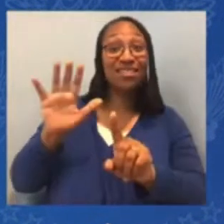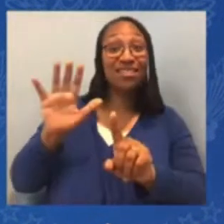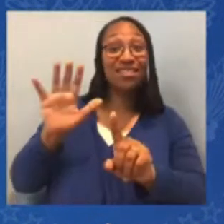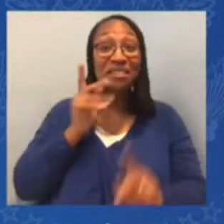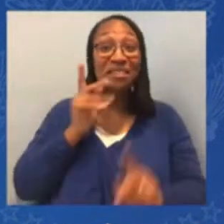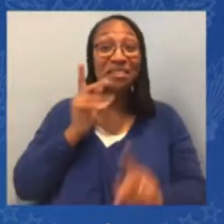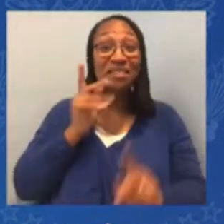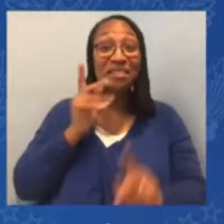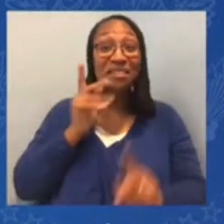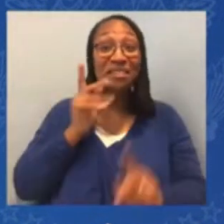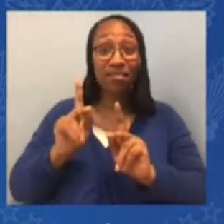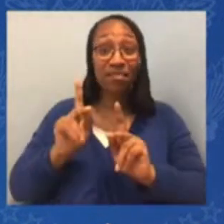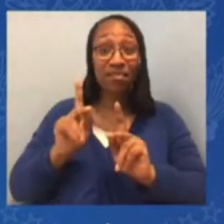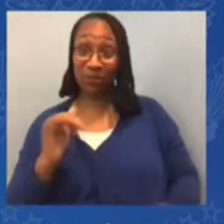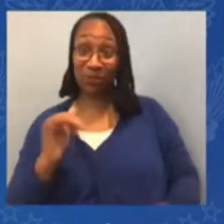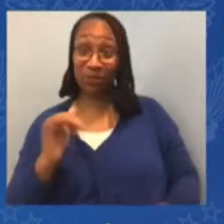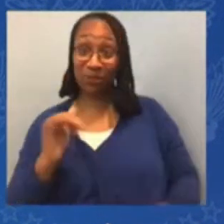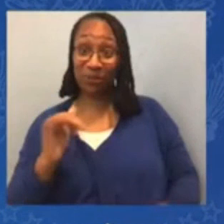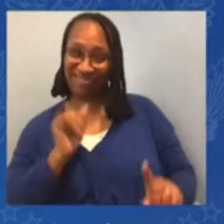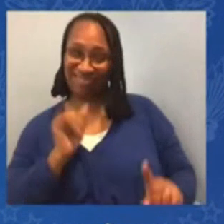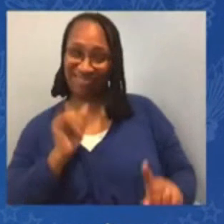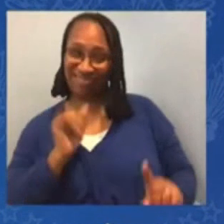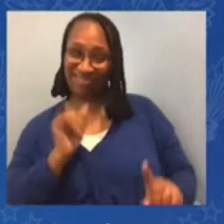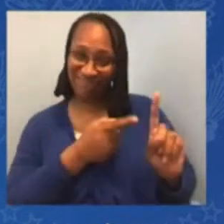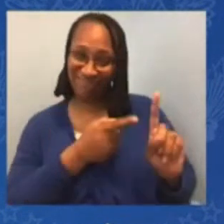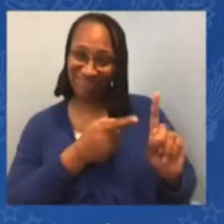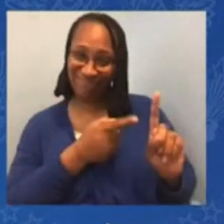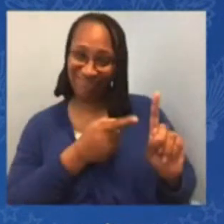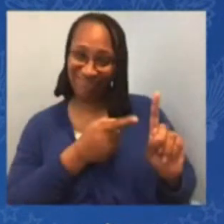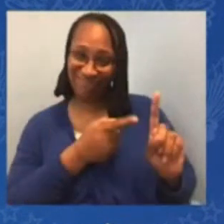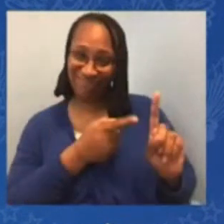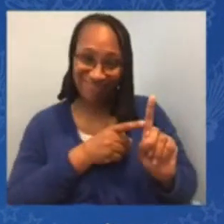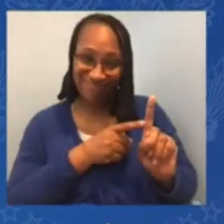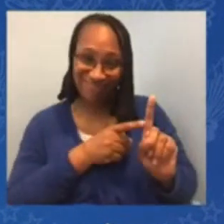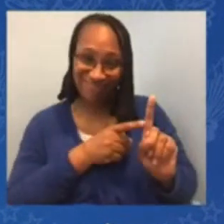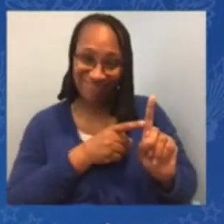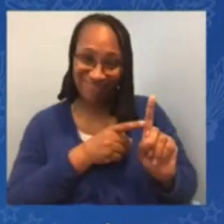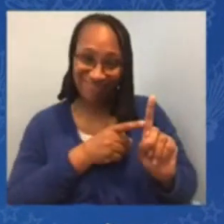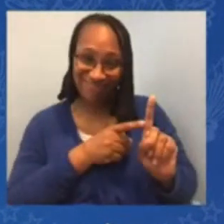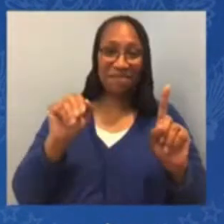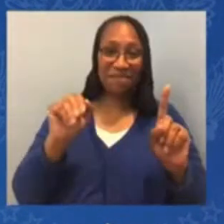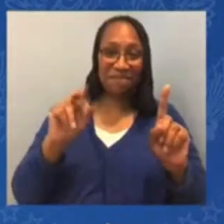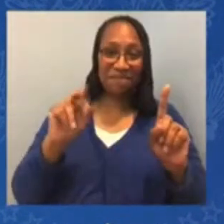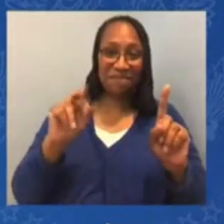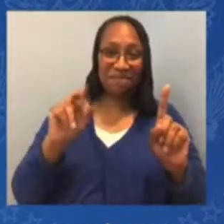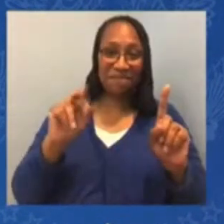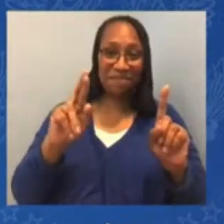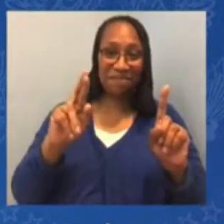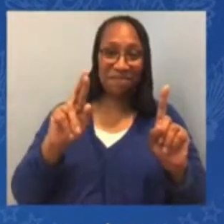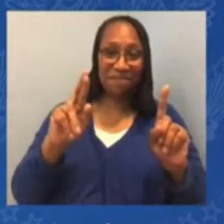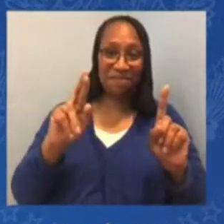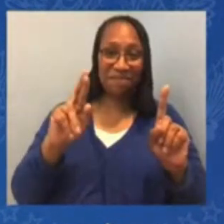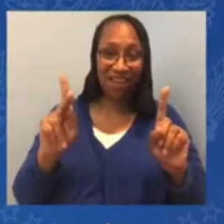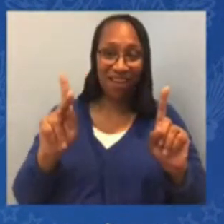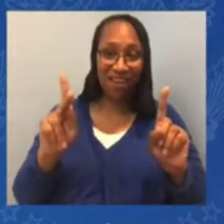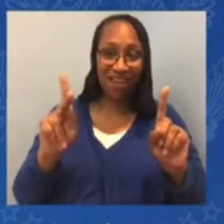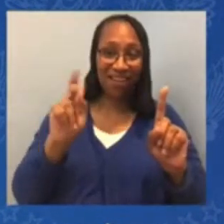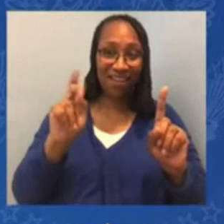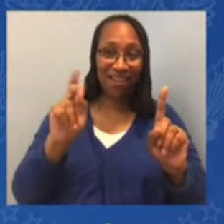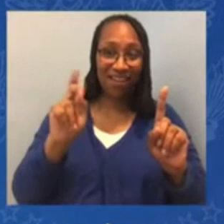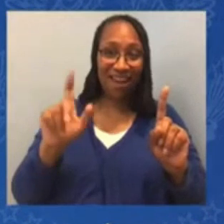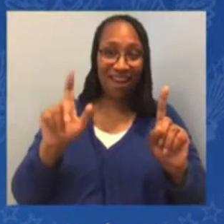Mark Kelly is her husband. Ladies and gentlemen, Gabby Gifford, she's in.